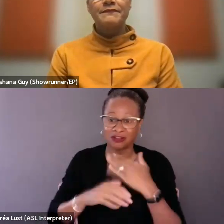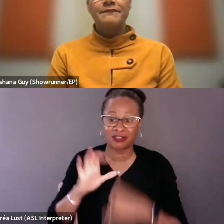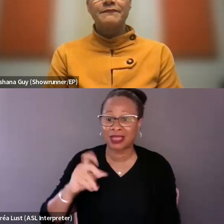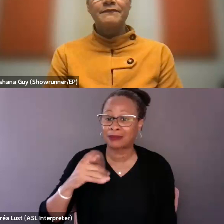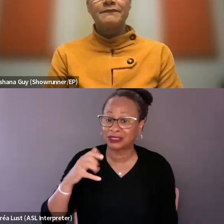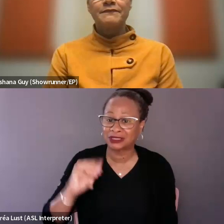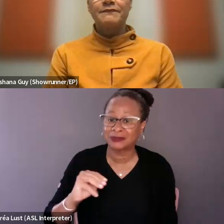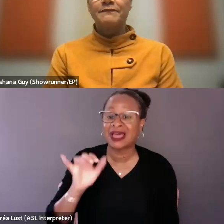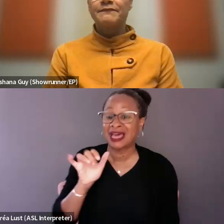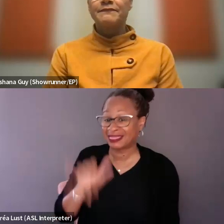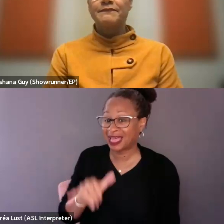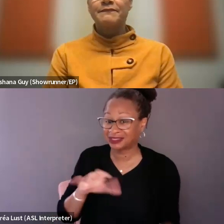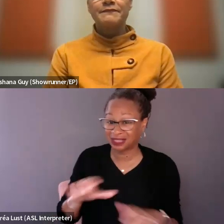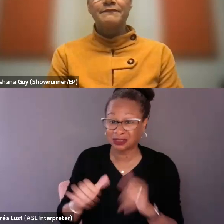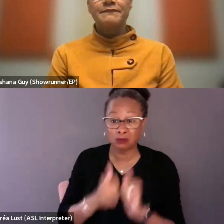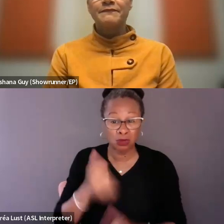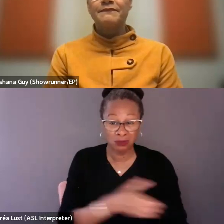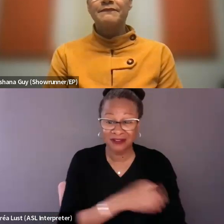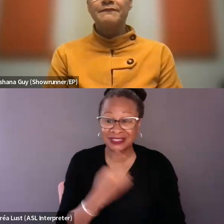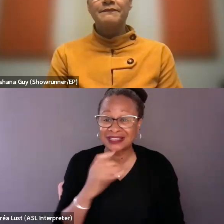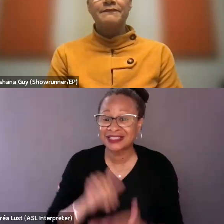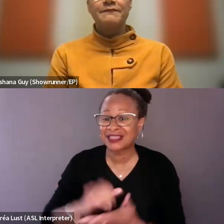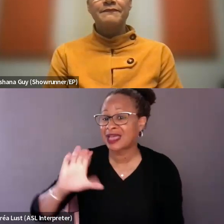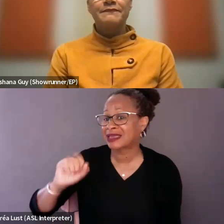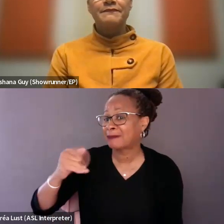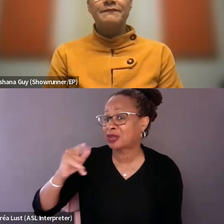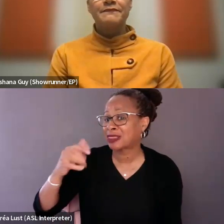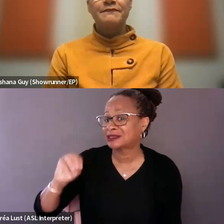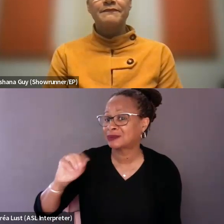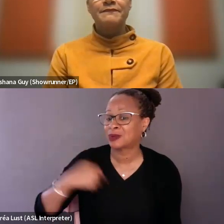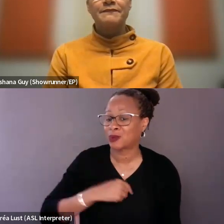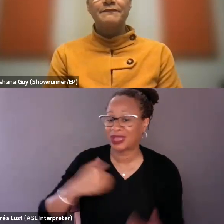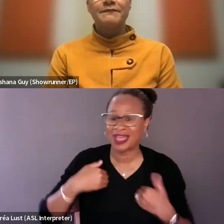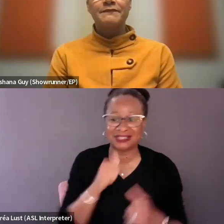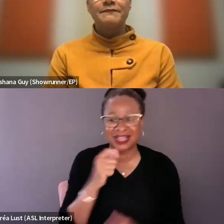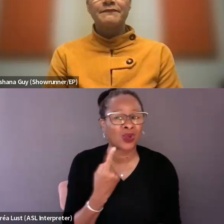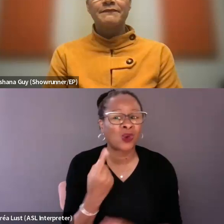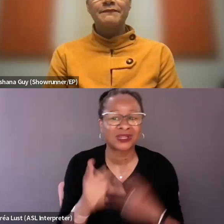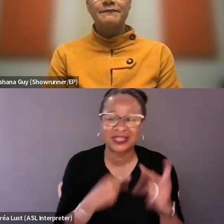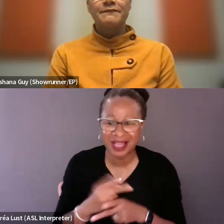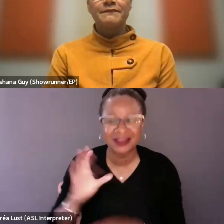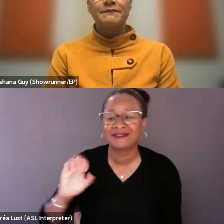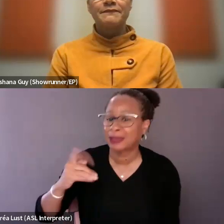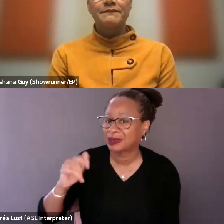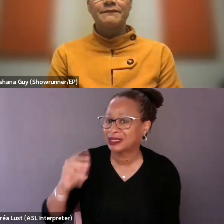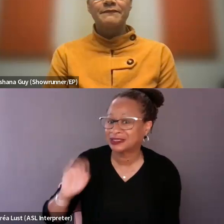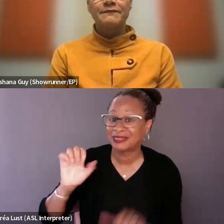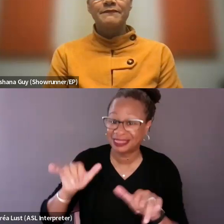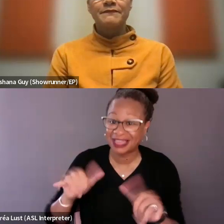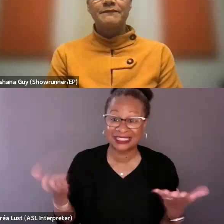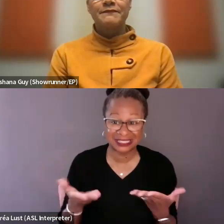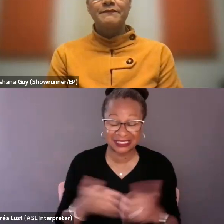does most powerfully is says the capitalism we have is not the only form of capitalism. And it's not the only